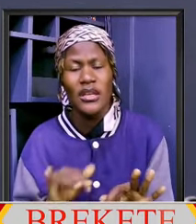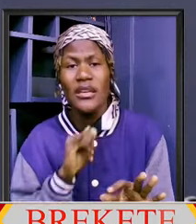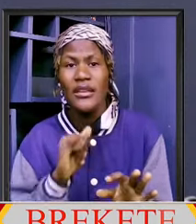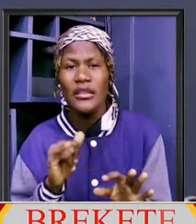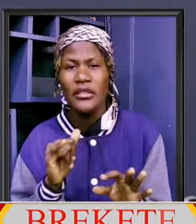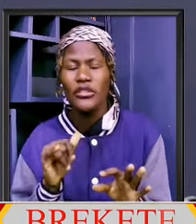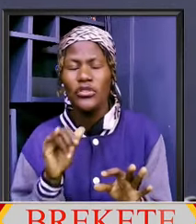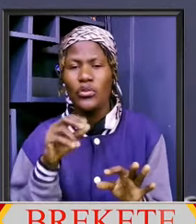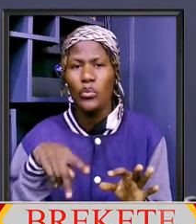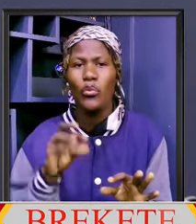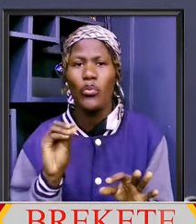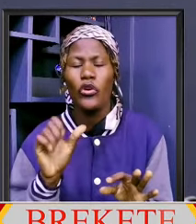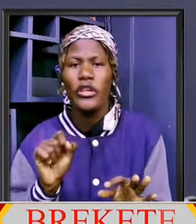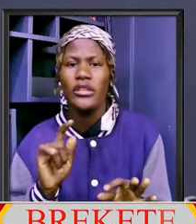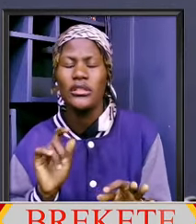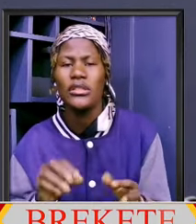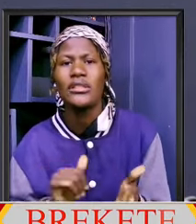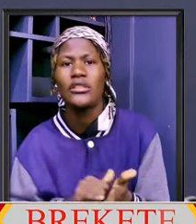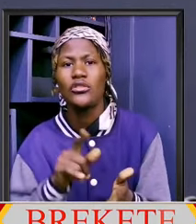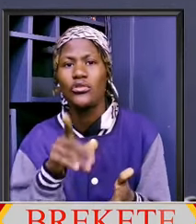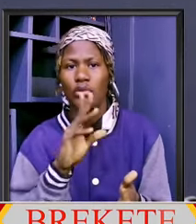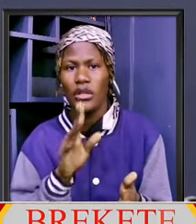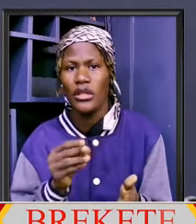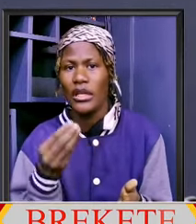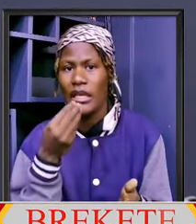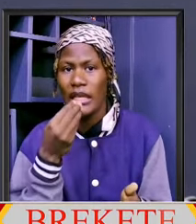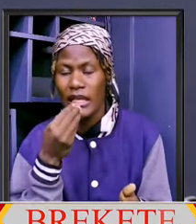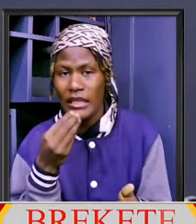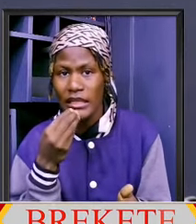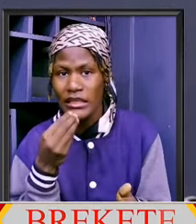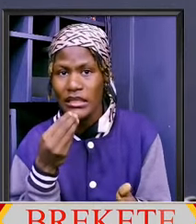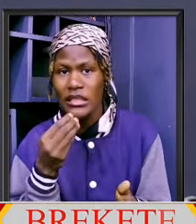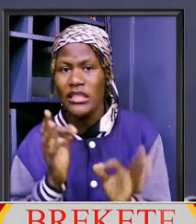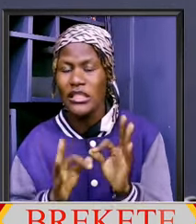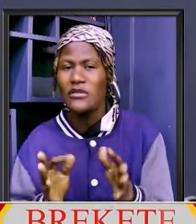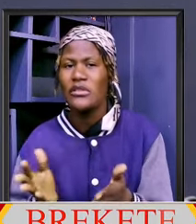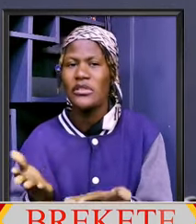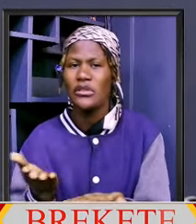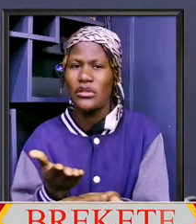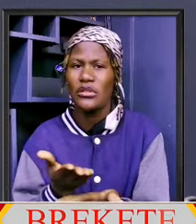day till daybreak. When I see